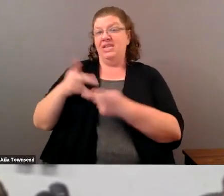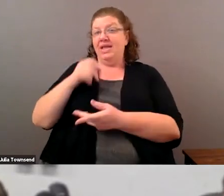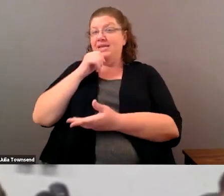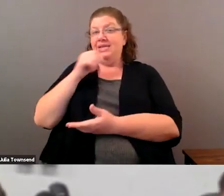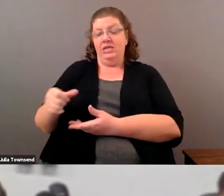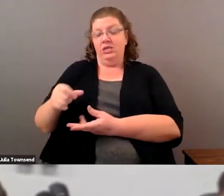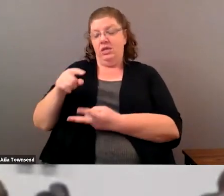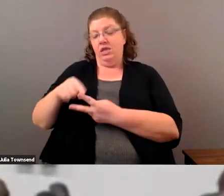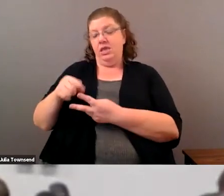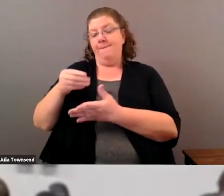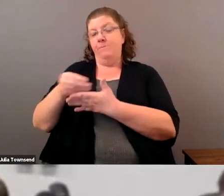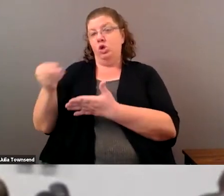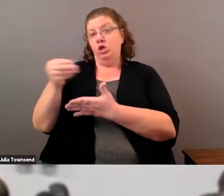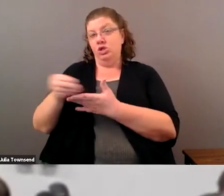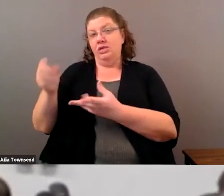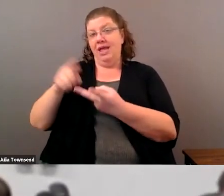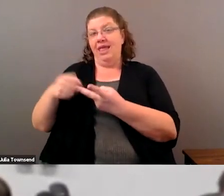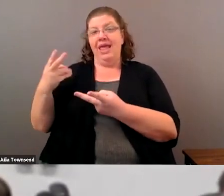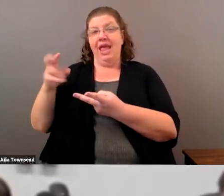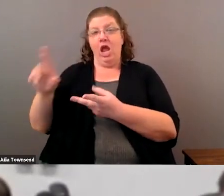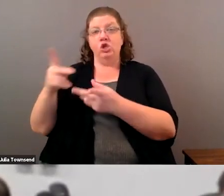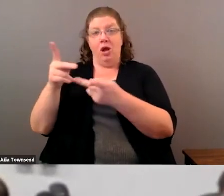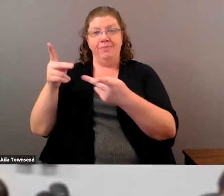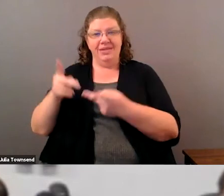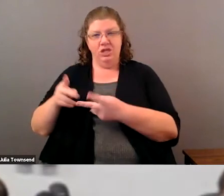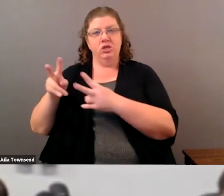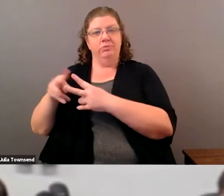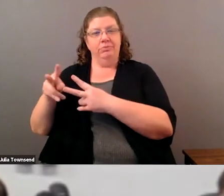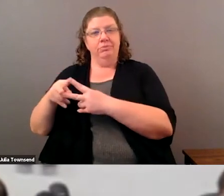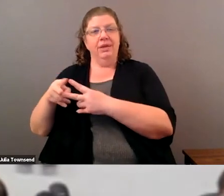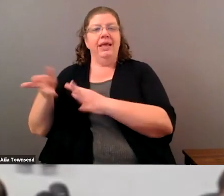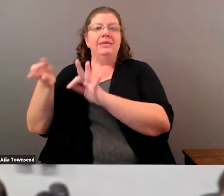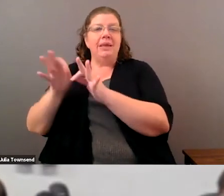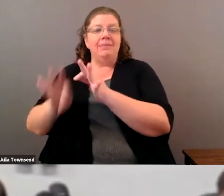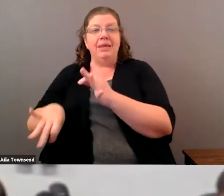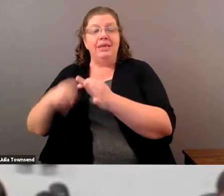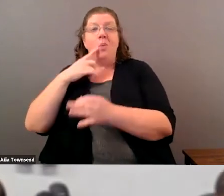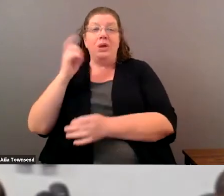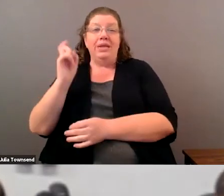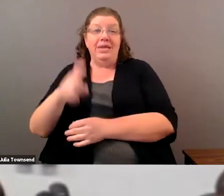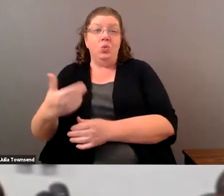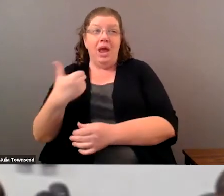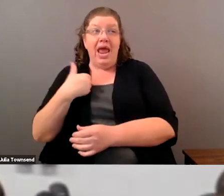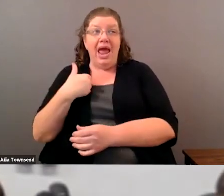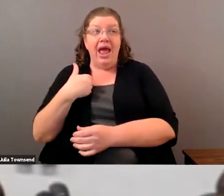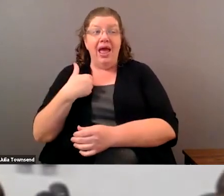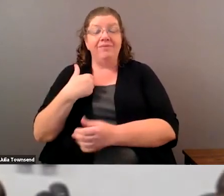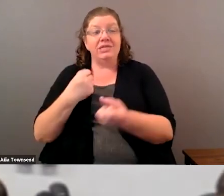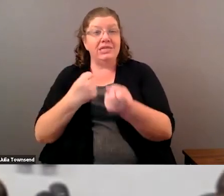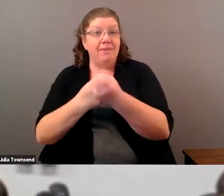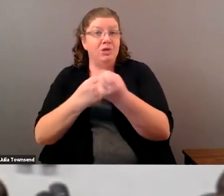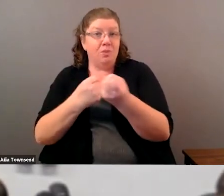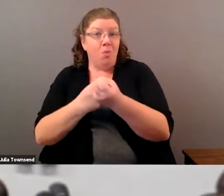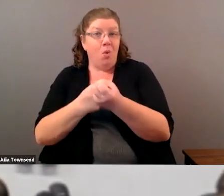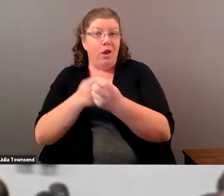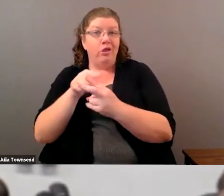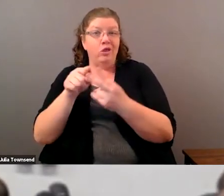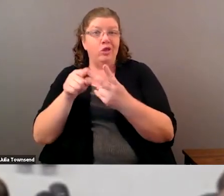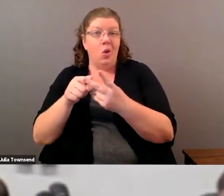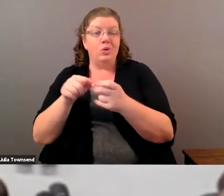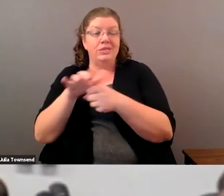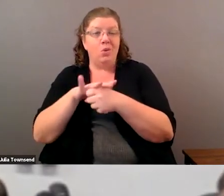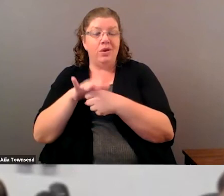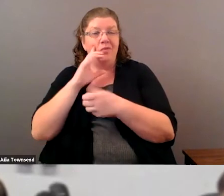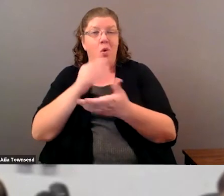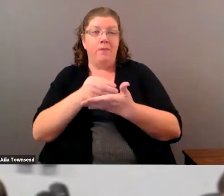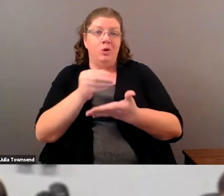and the HR position. And those simply are that we do need to have some support in those areas for the purchasing